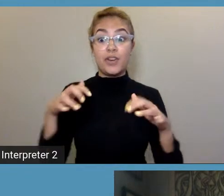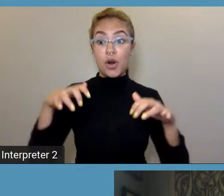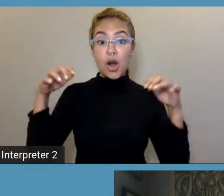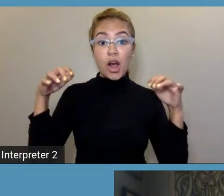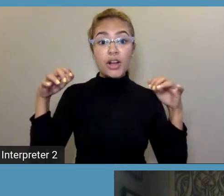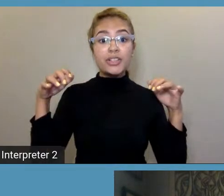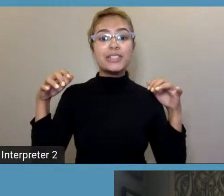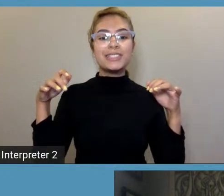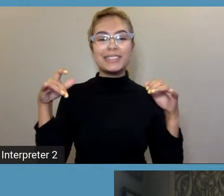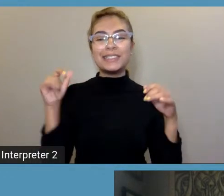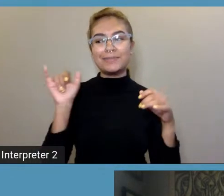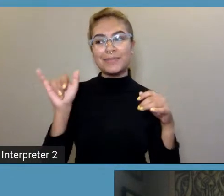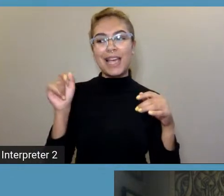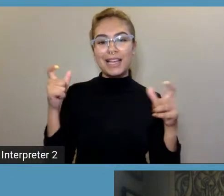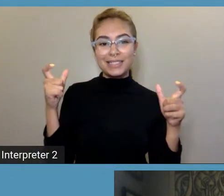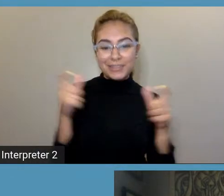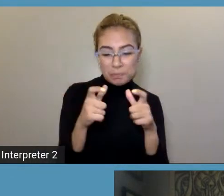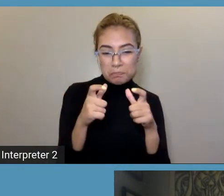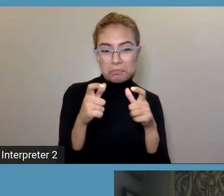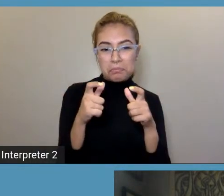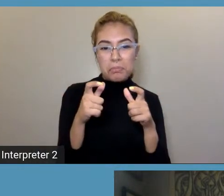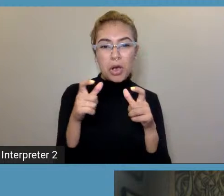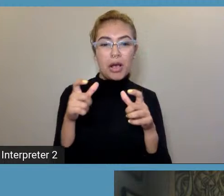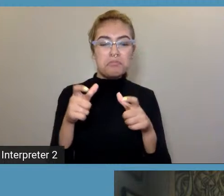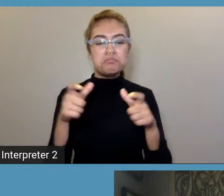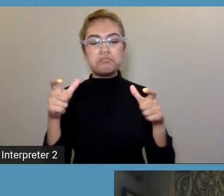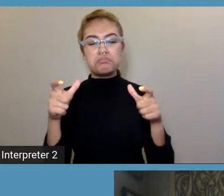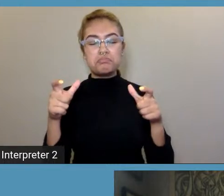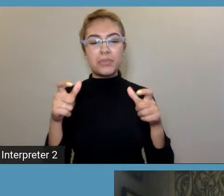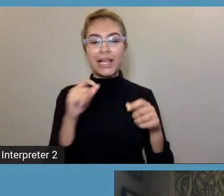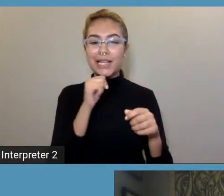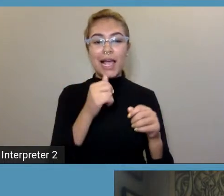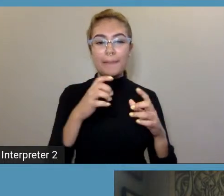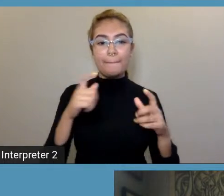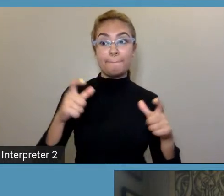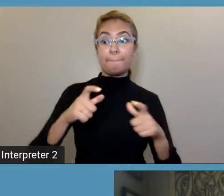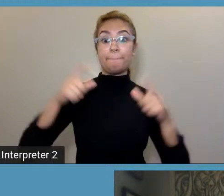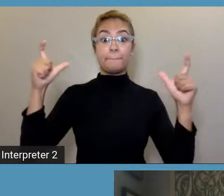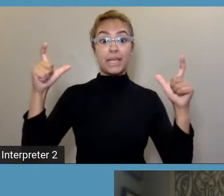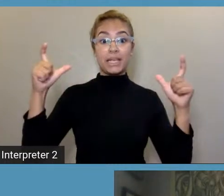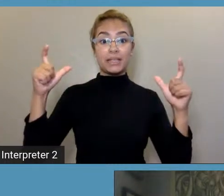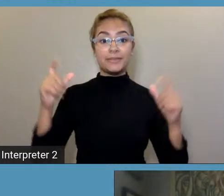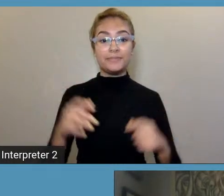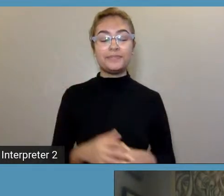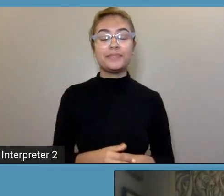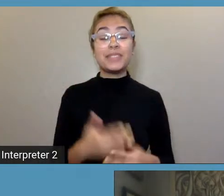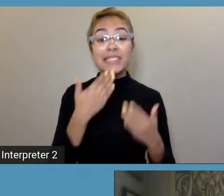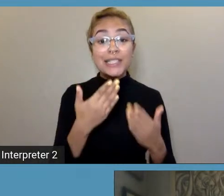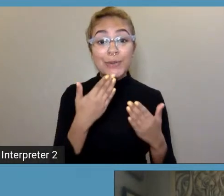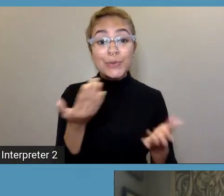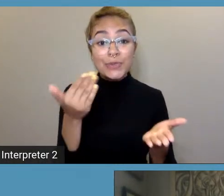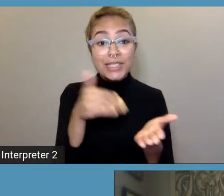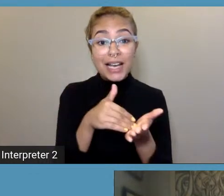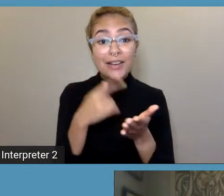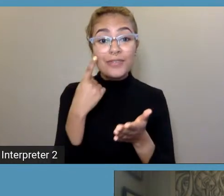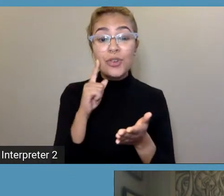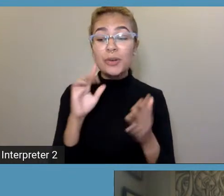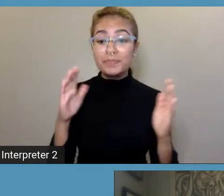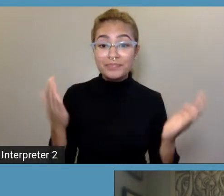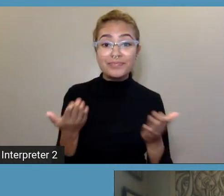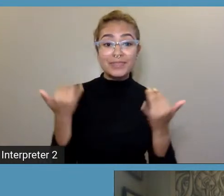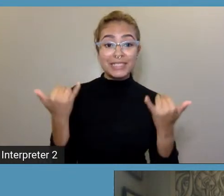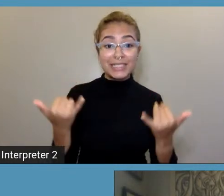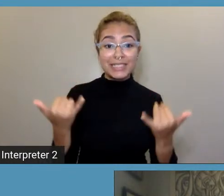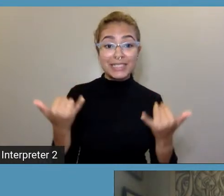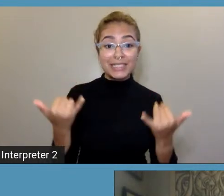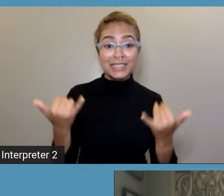that size, right? That they need to be able to replicate on their scale. So again, thank you so much for being here today and for